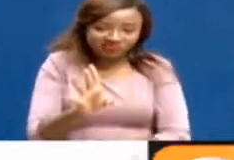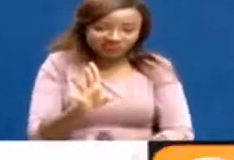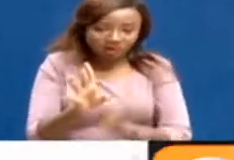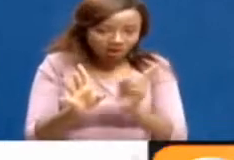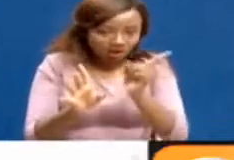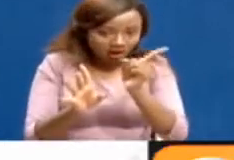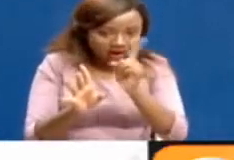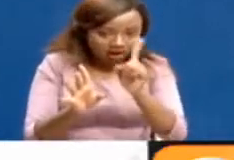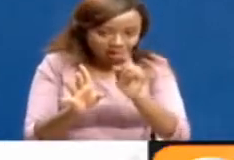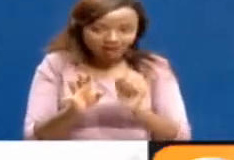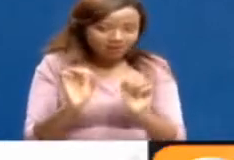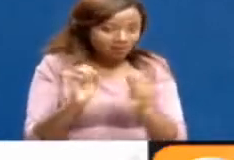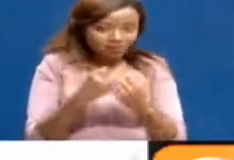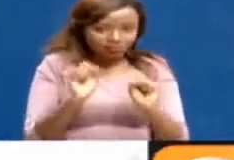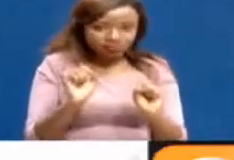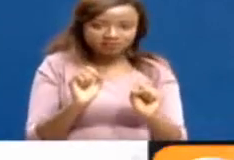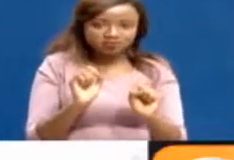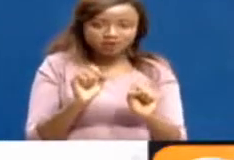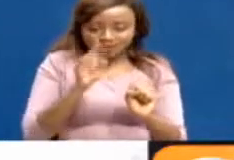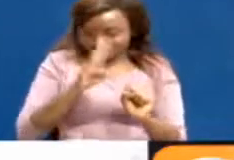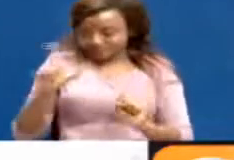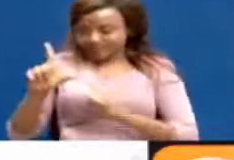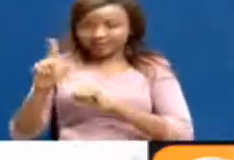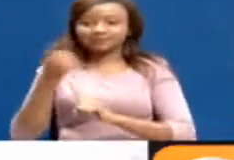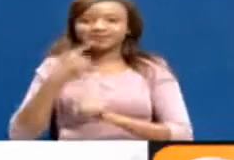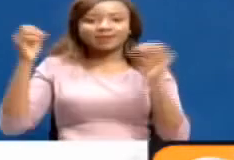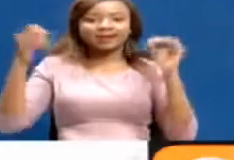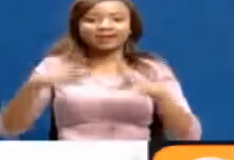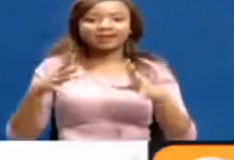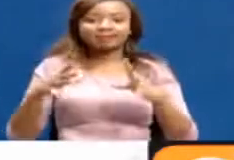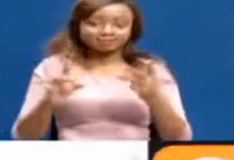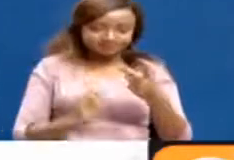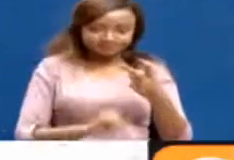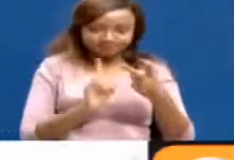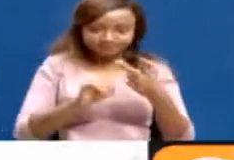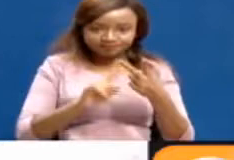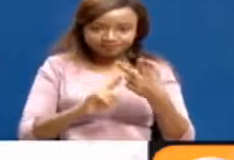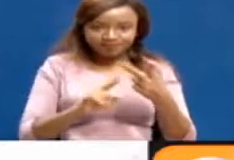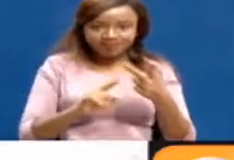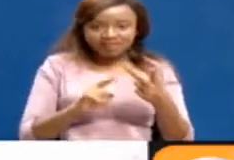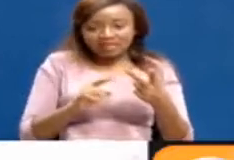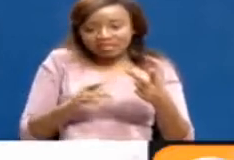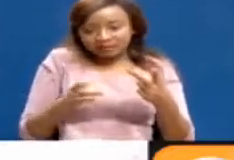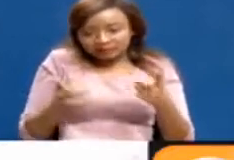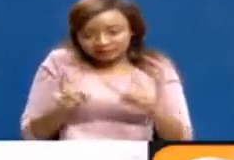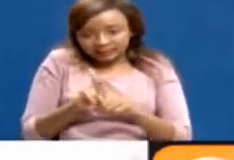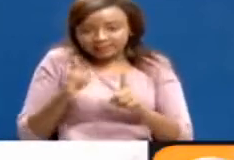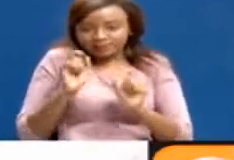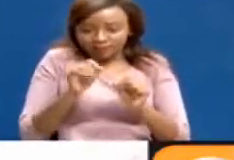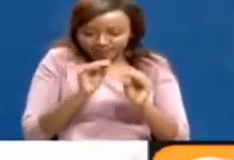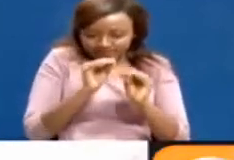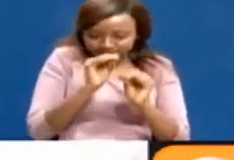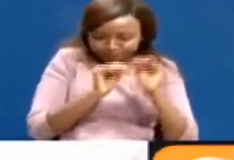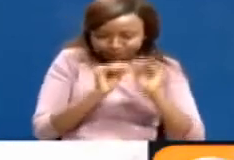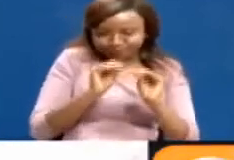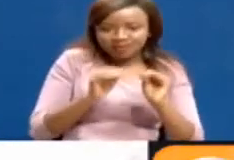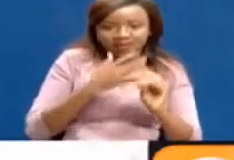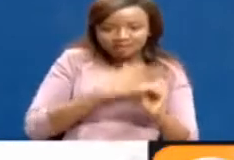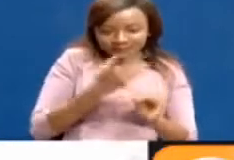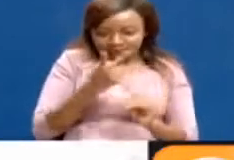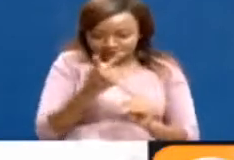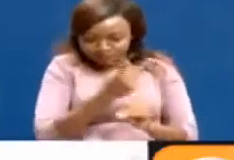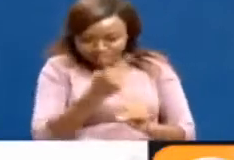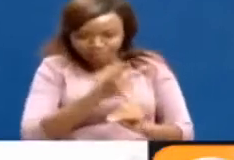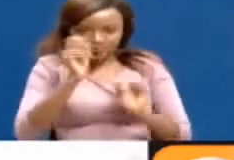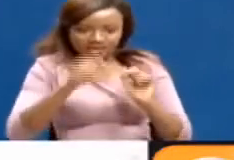staff on some form of unpaid leave. I've had different submissions from people, and I'm like, okay, maybe we can amend that for them to be able to